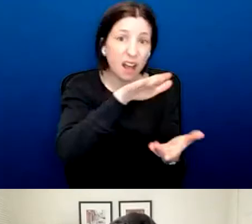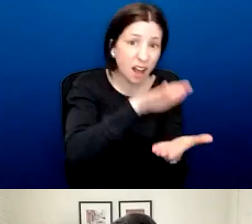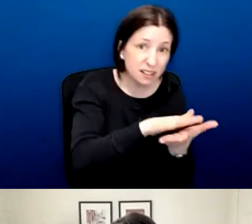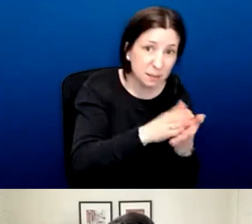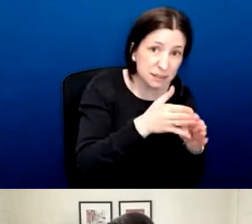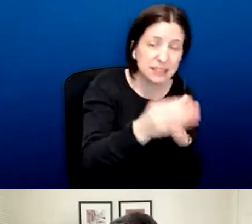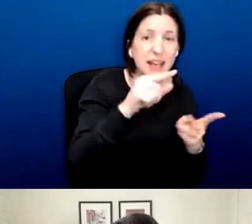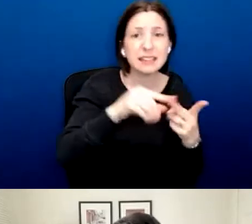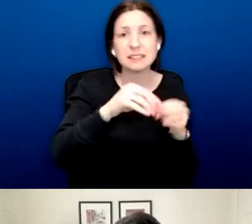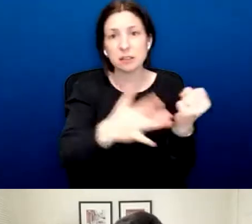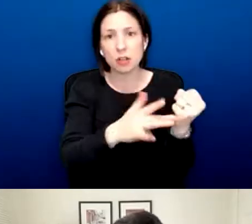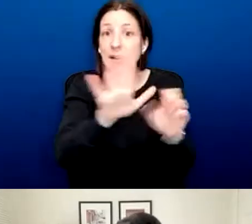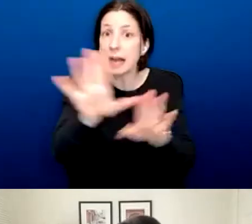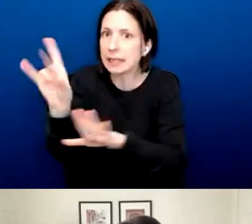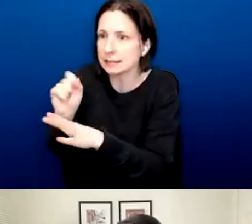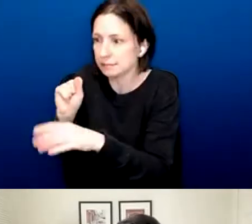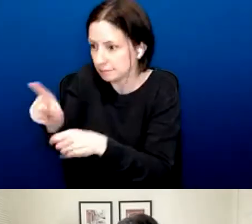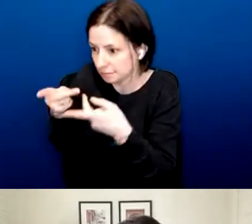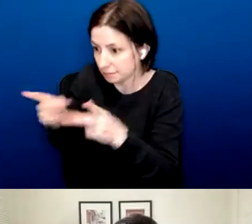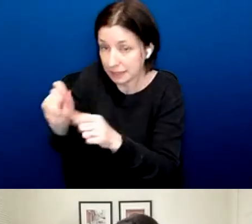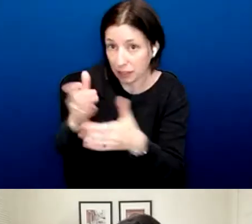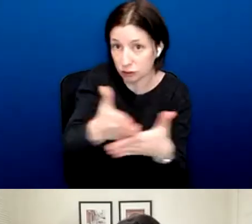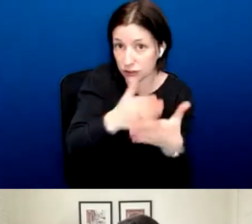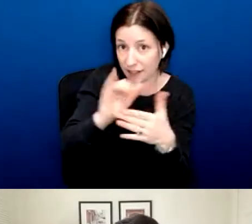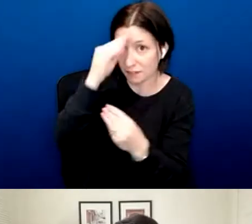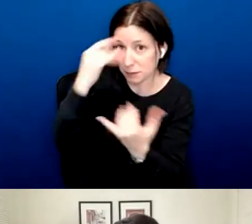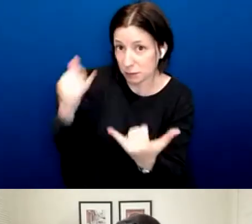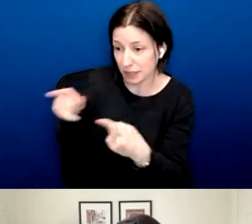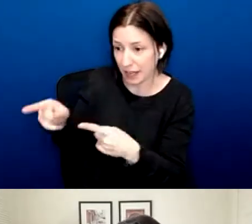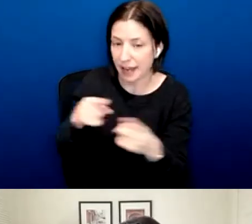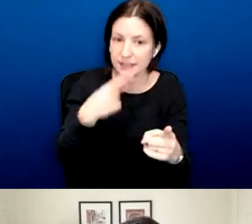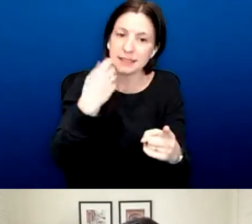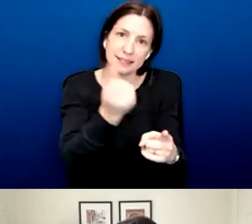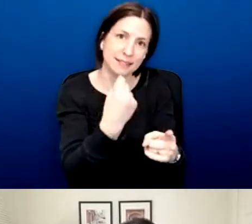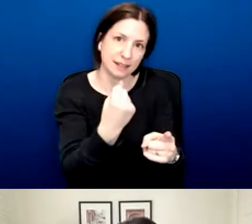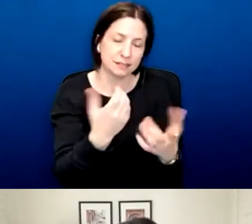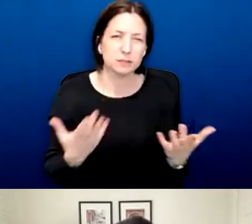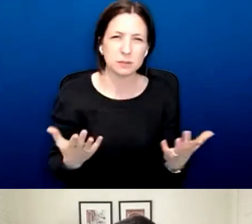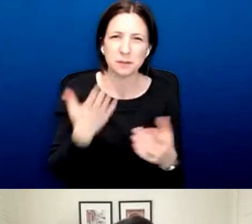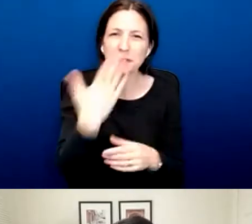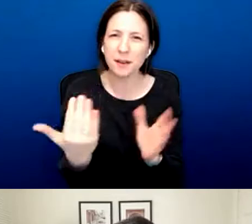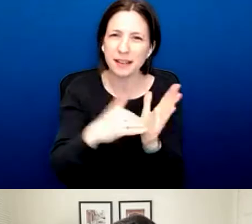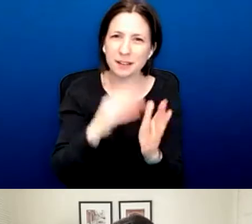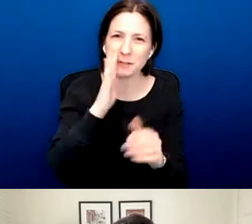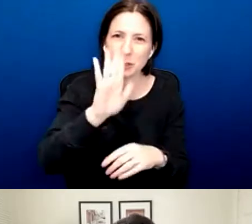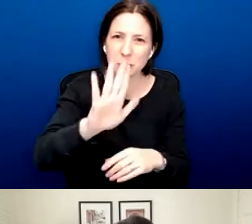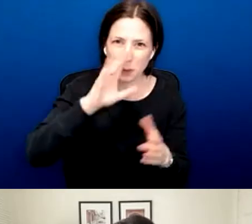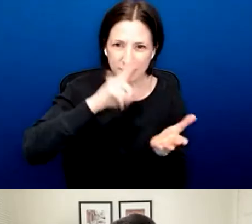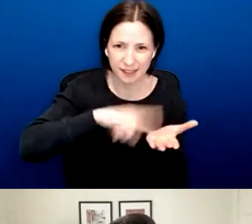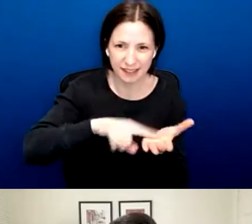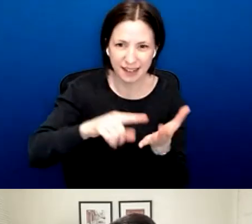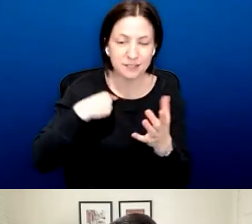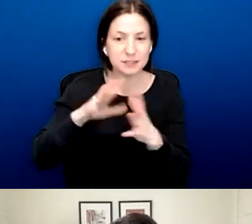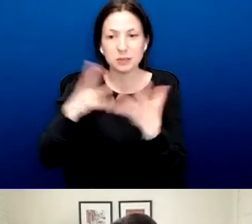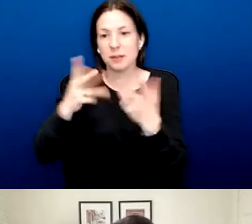ask if I could share those words with you today, and they said yes. So thank you again for your work. There's obviously so much to unpack from these